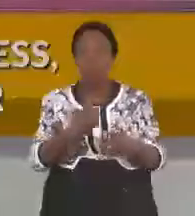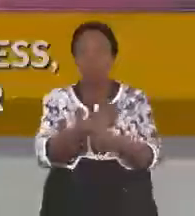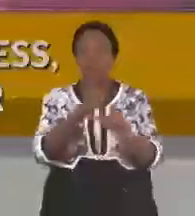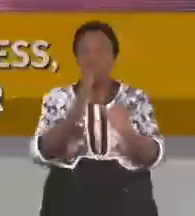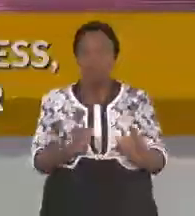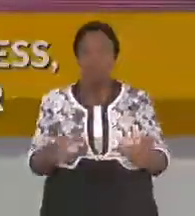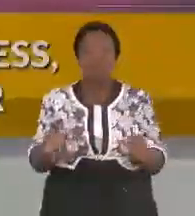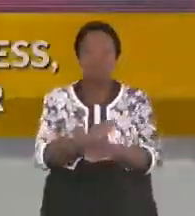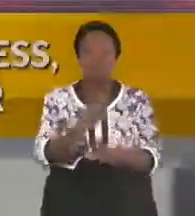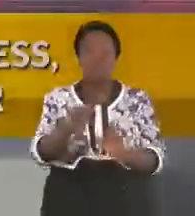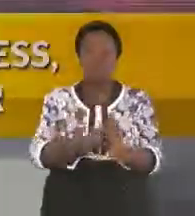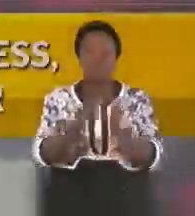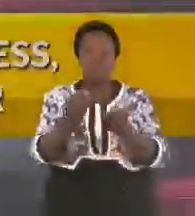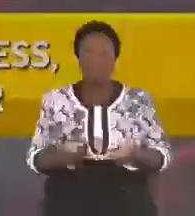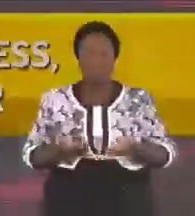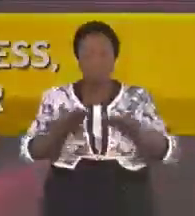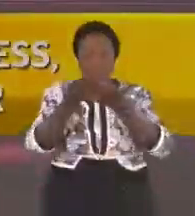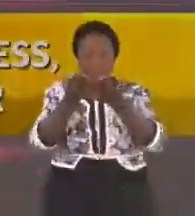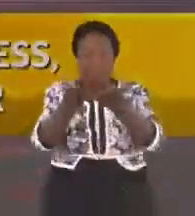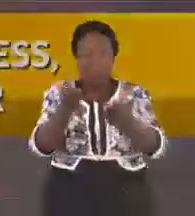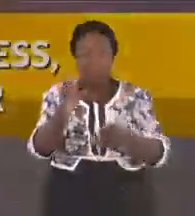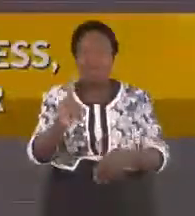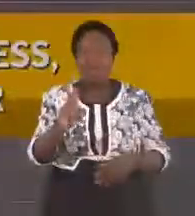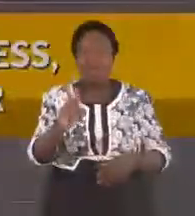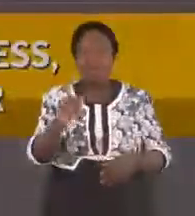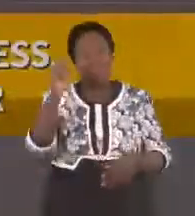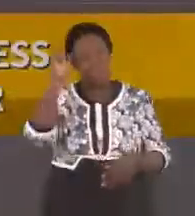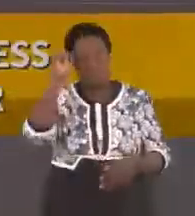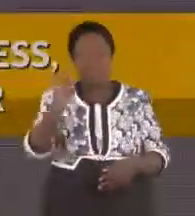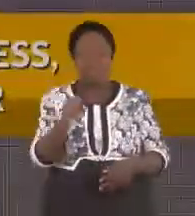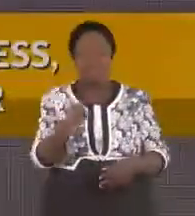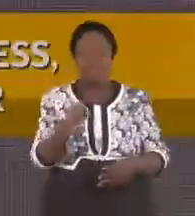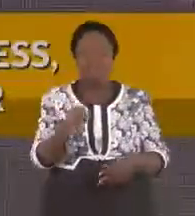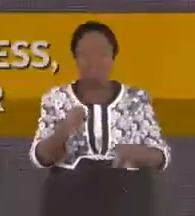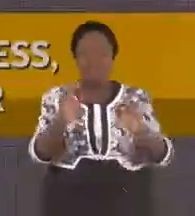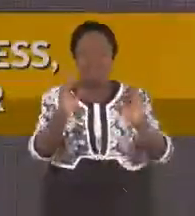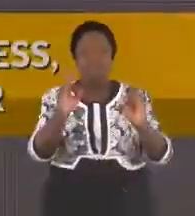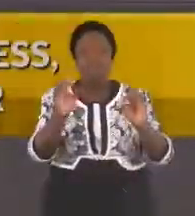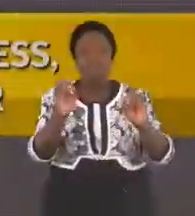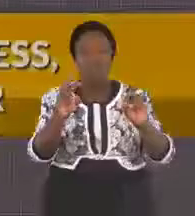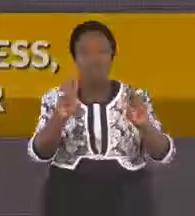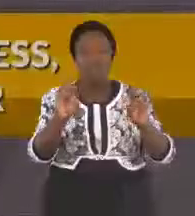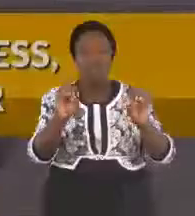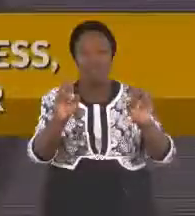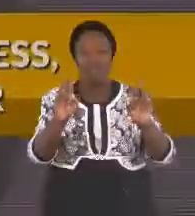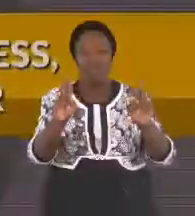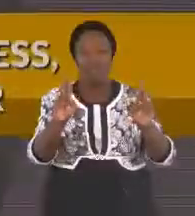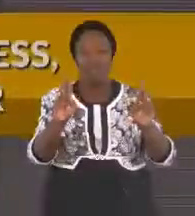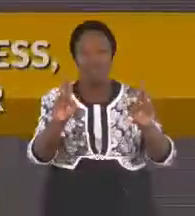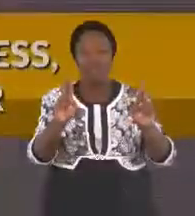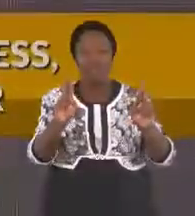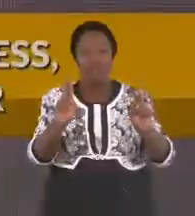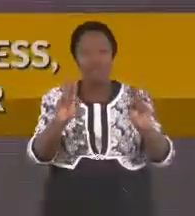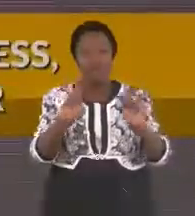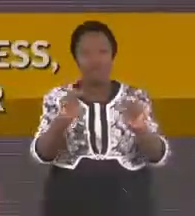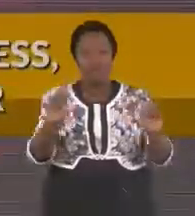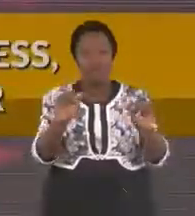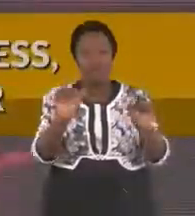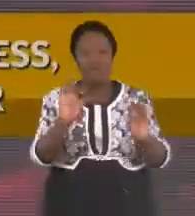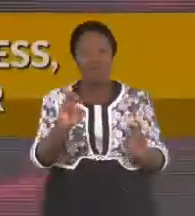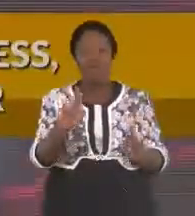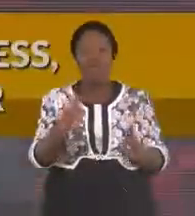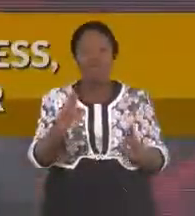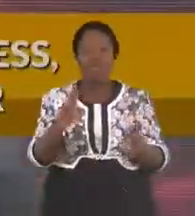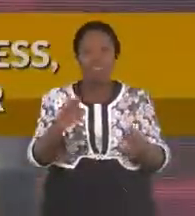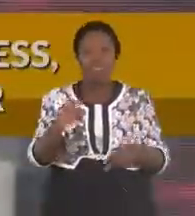by his forerunner. His forerunner, that's John the Baptist. Look at your Bible, John